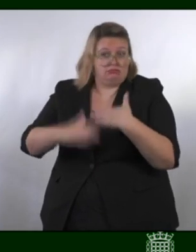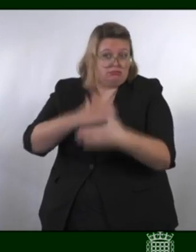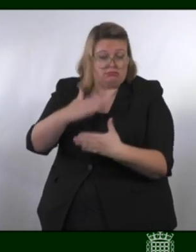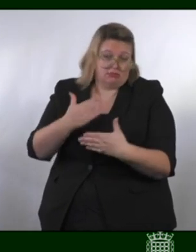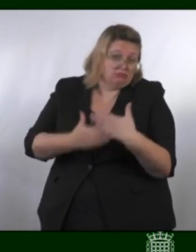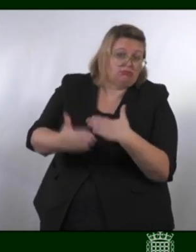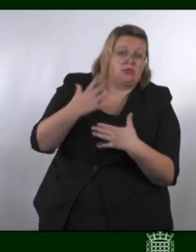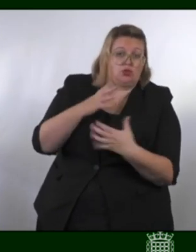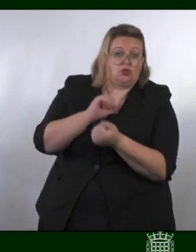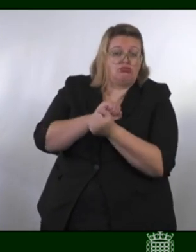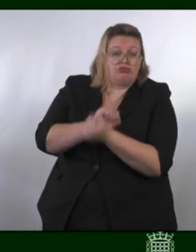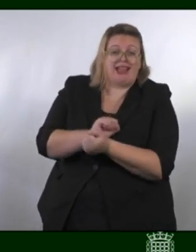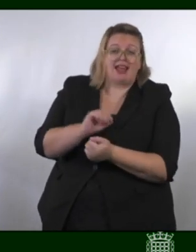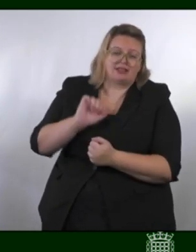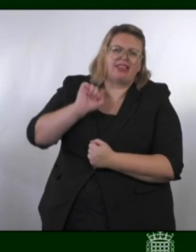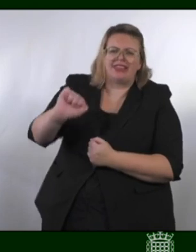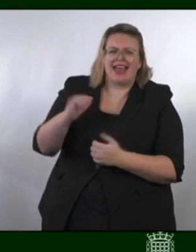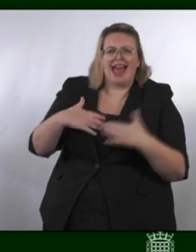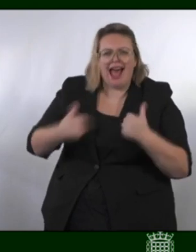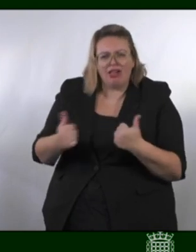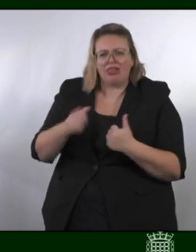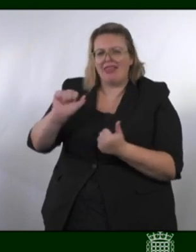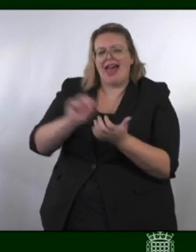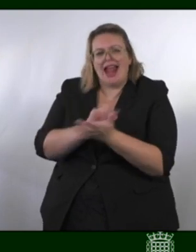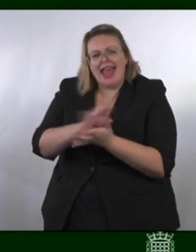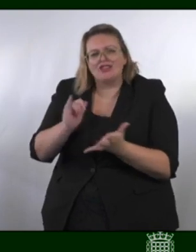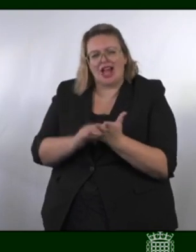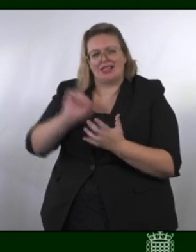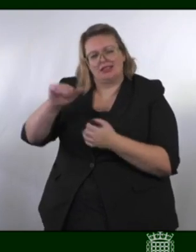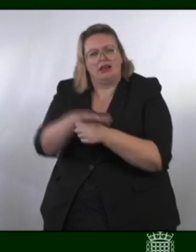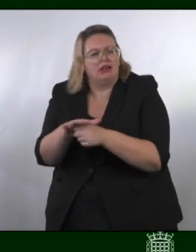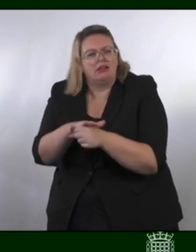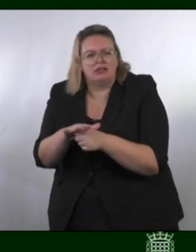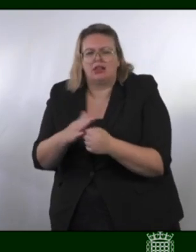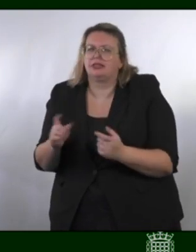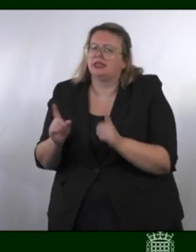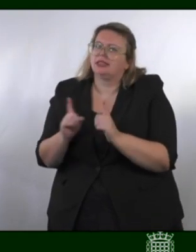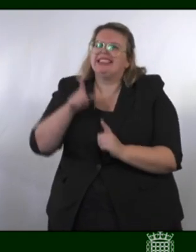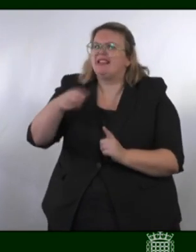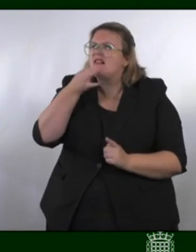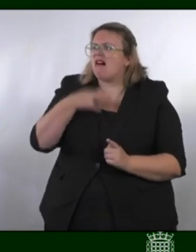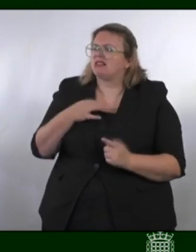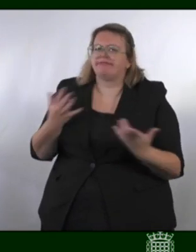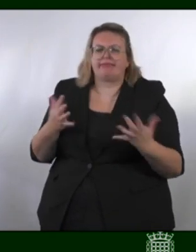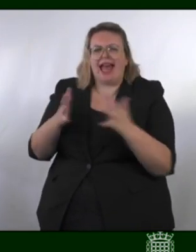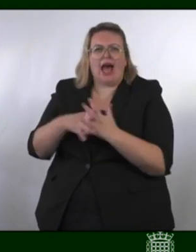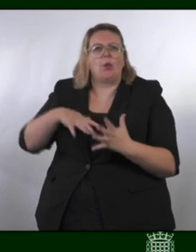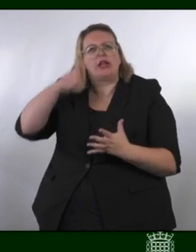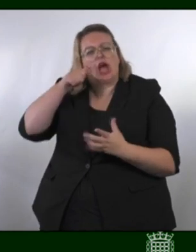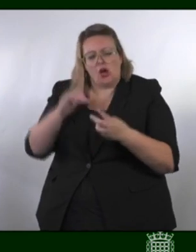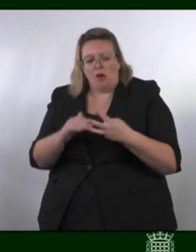local people and the NHS in that region. So he asks about the sort of things that will be relevant to when an area both enters it and comes out